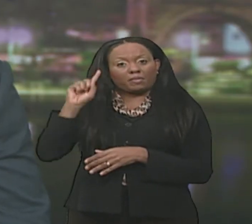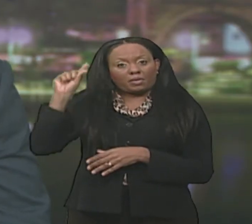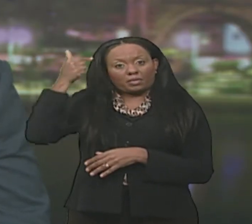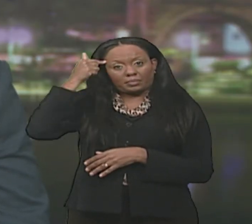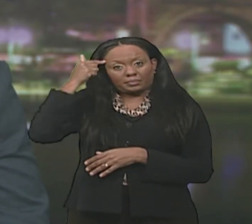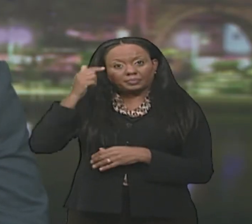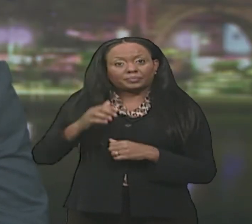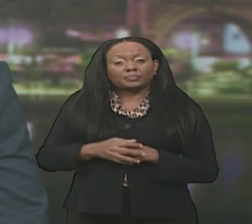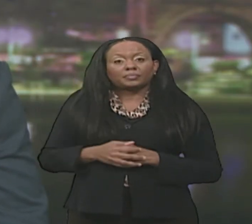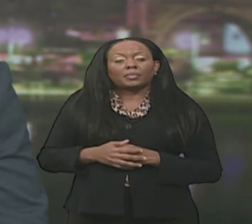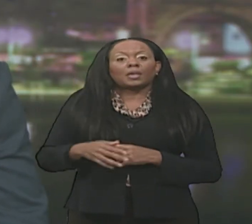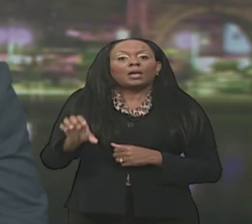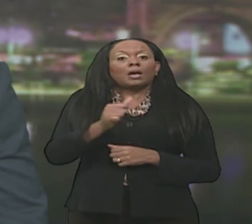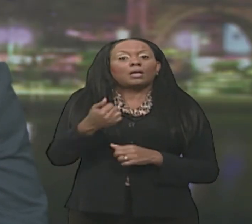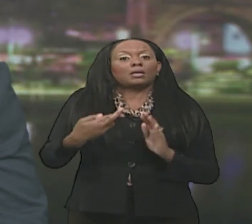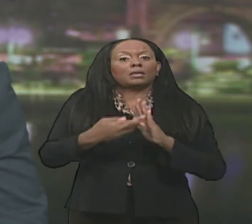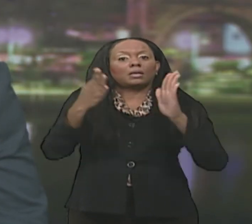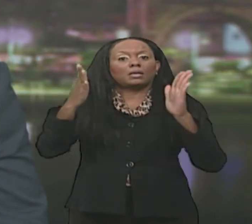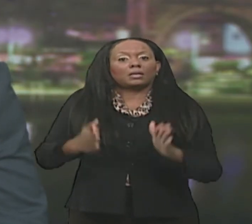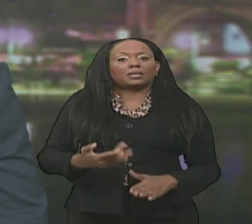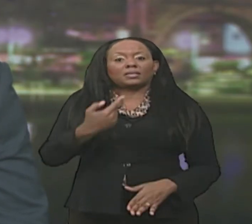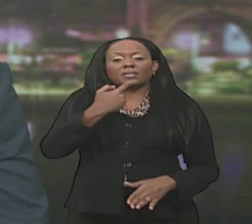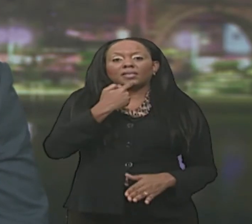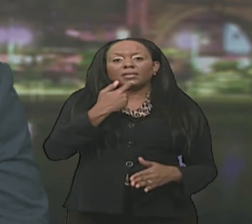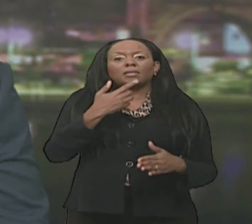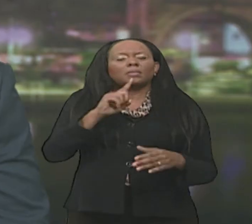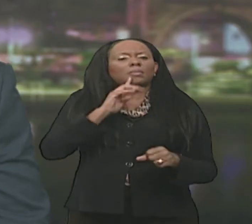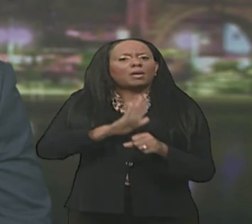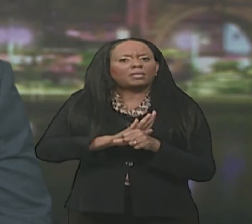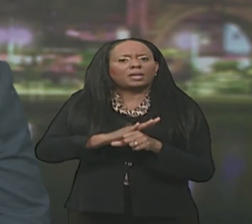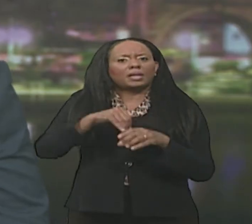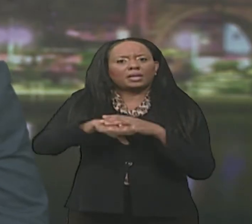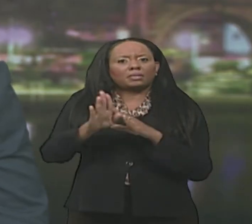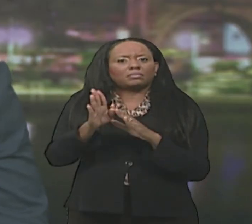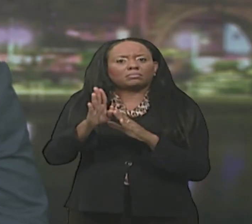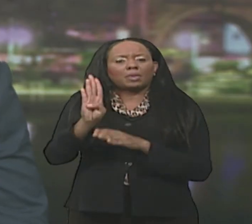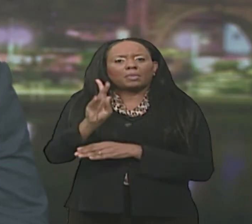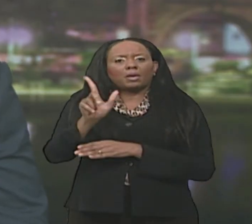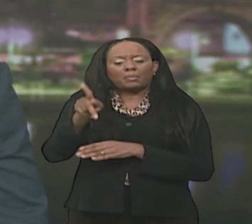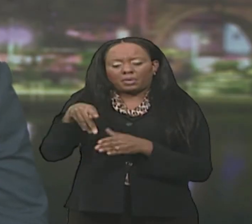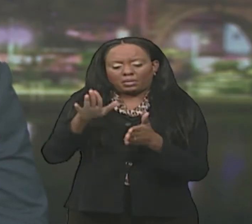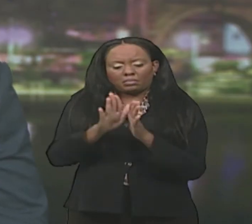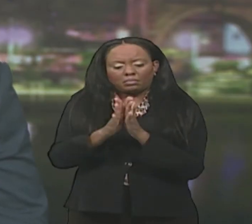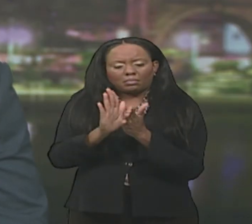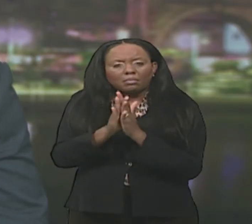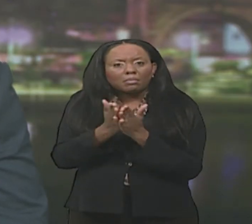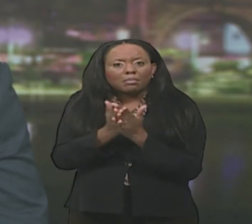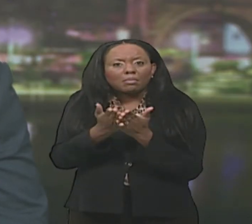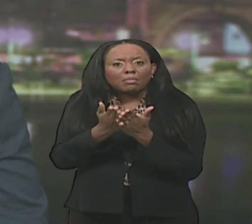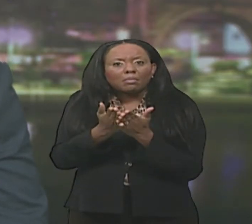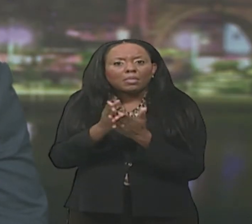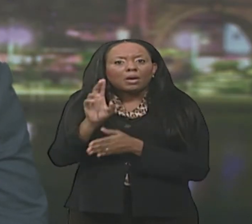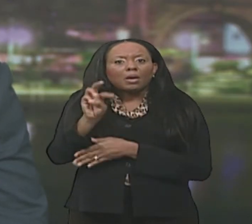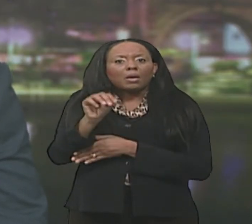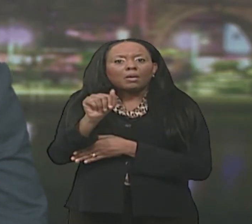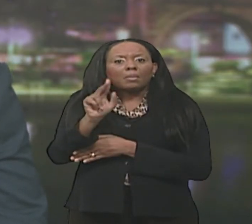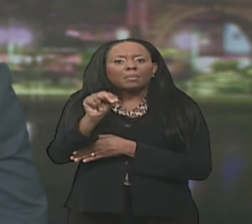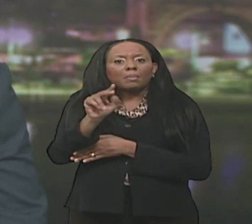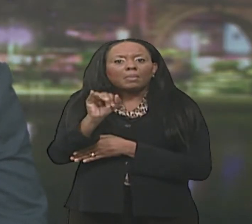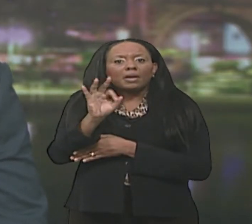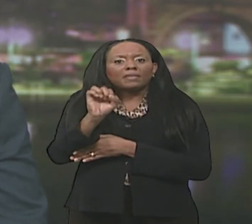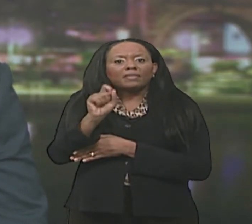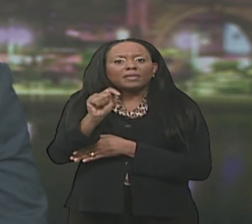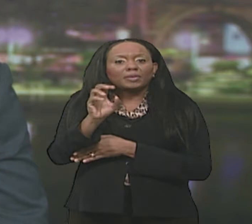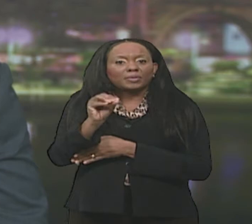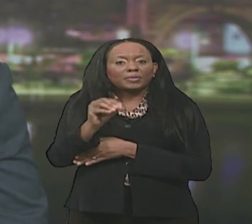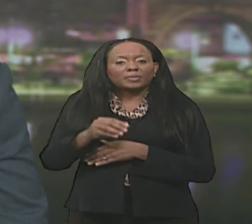Humphrey, was referring to a promise contained in the party's manifesto. Mr. Humphrey says small businesses will be a priority.